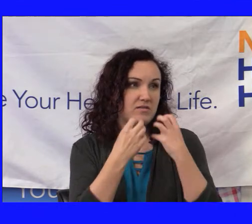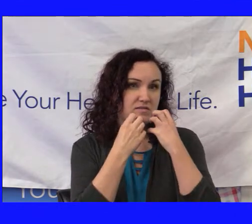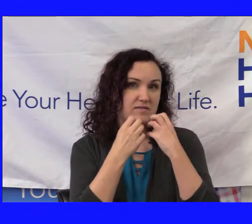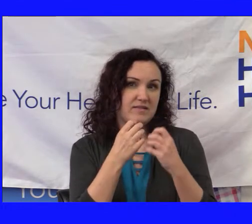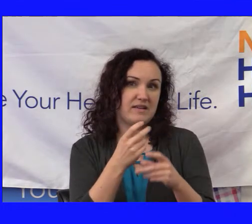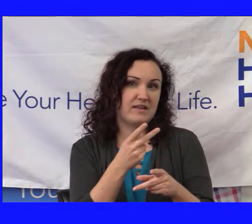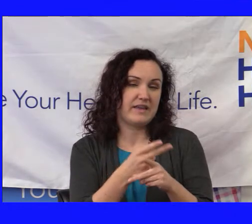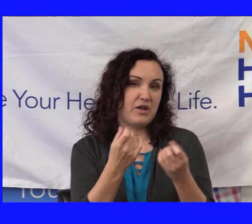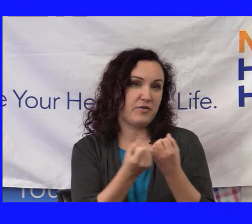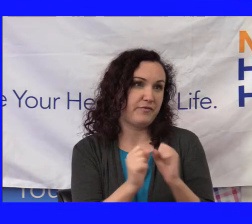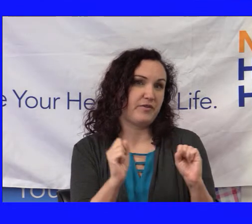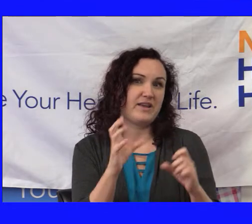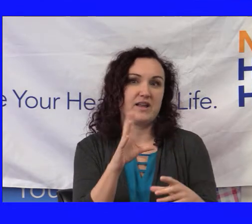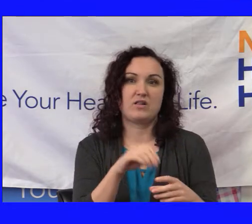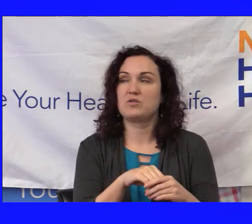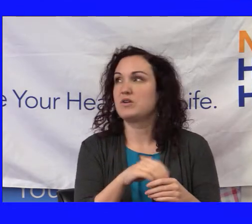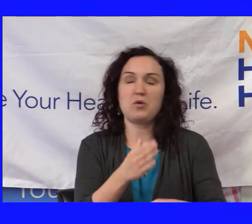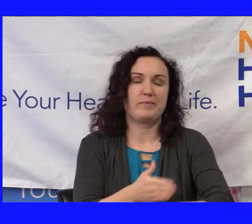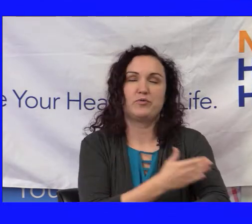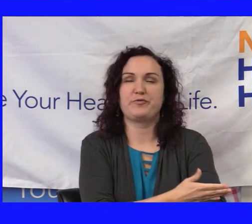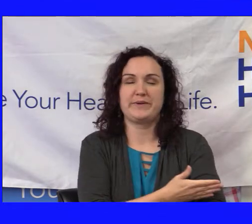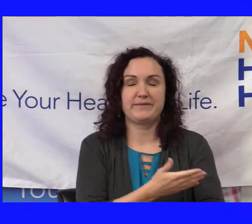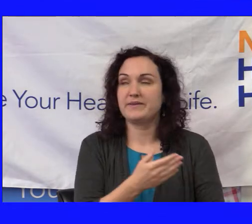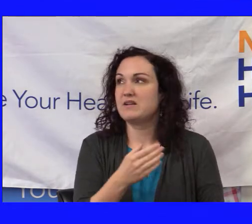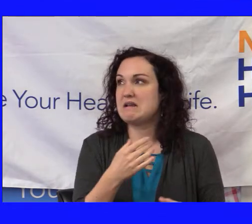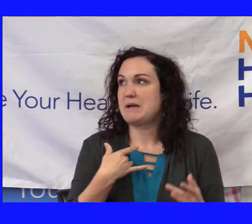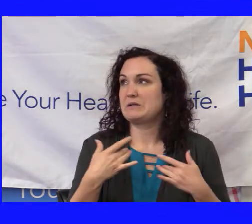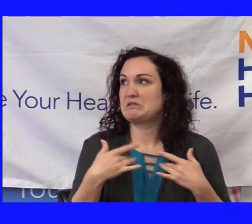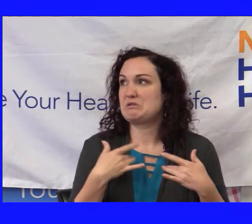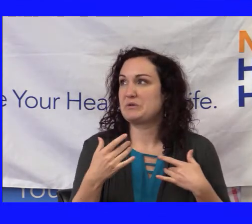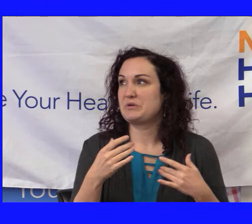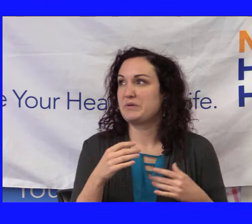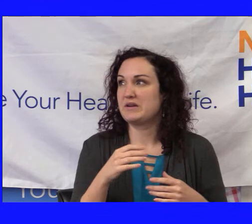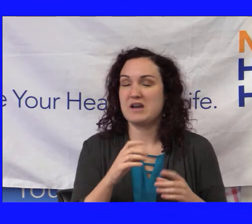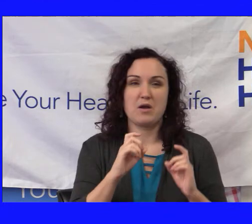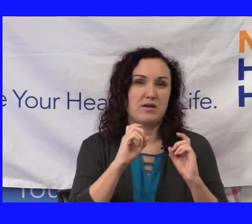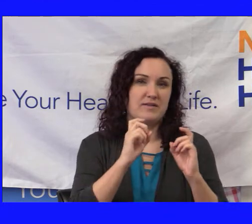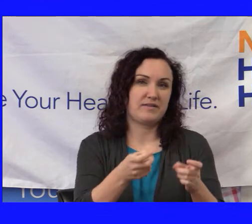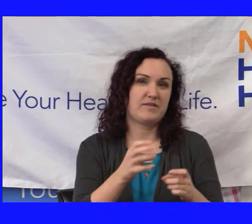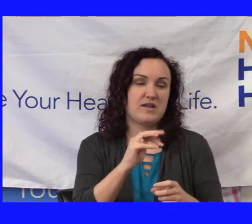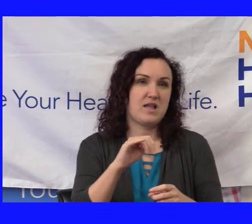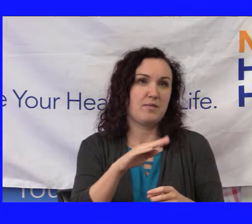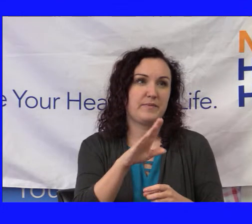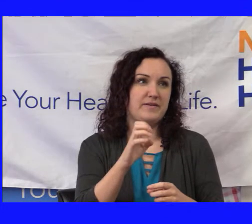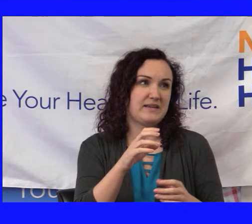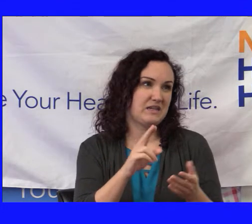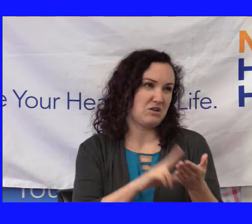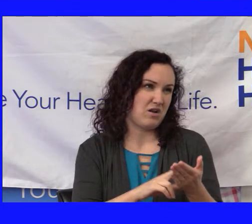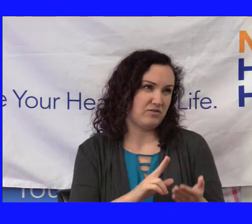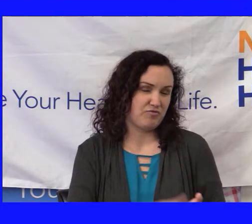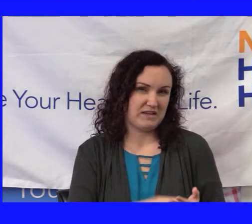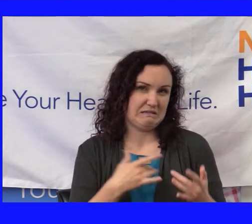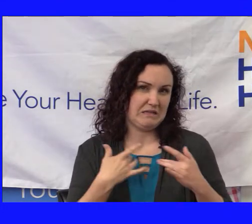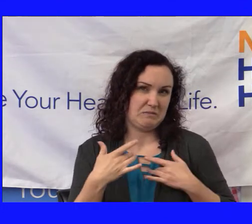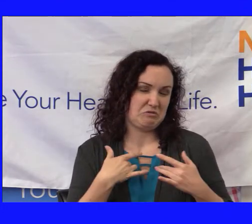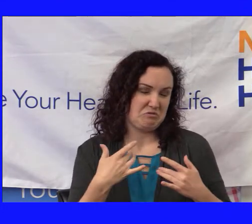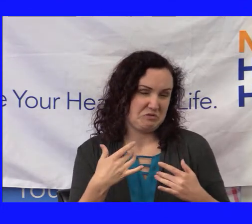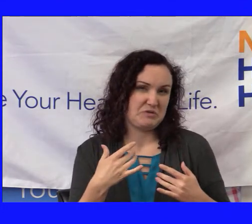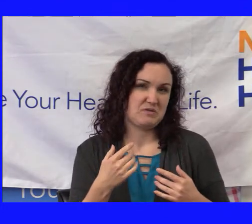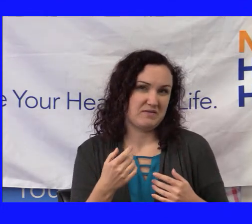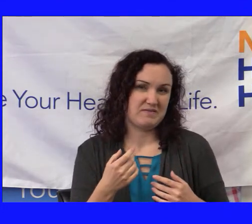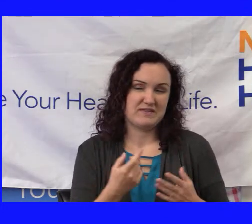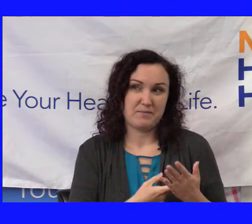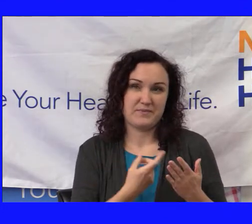I always get concerned about awarding MWBE or MBE contracts